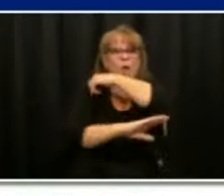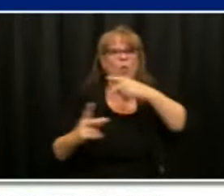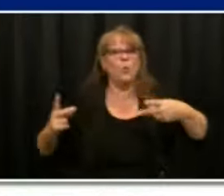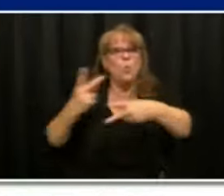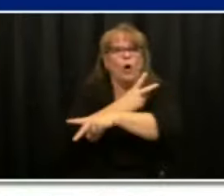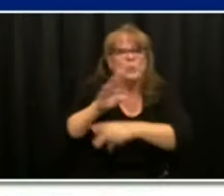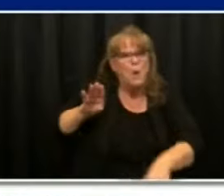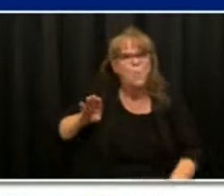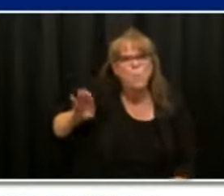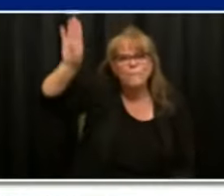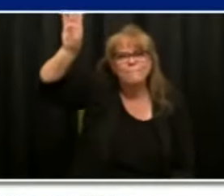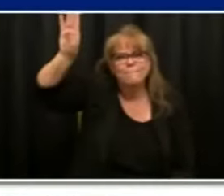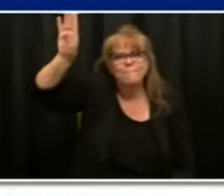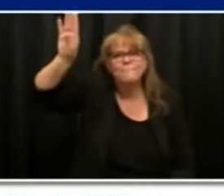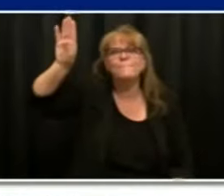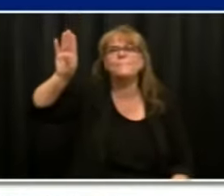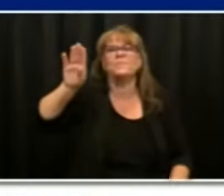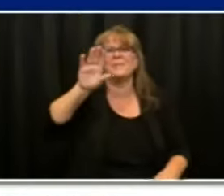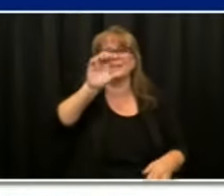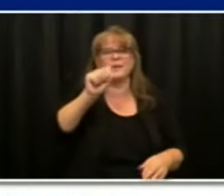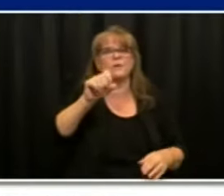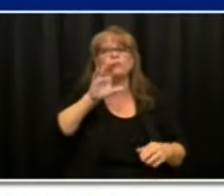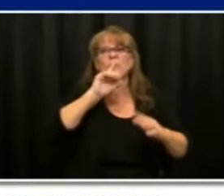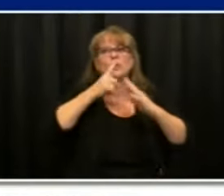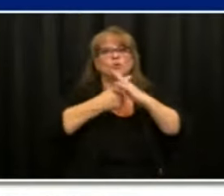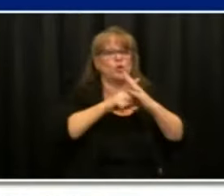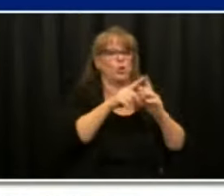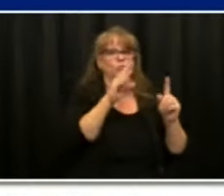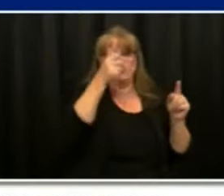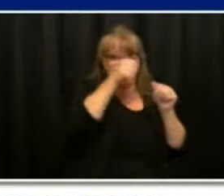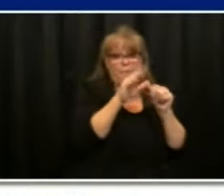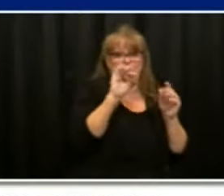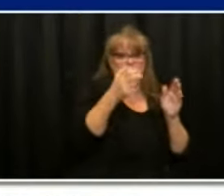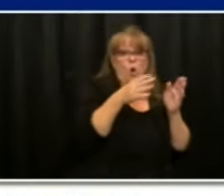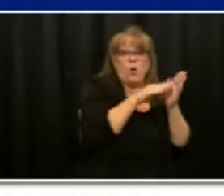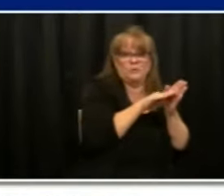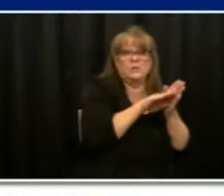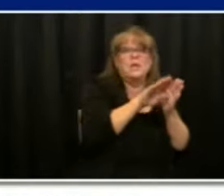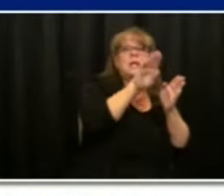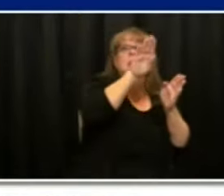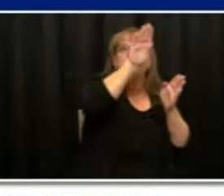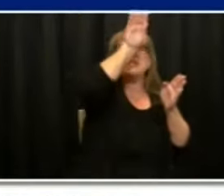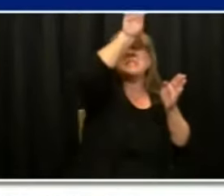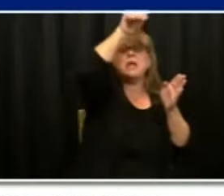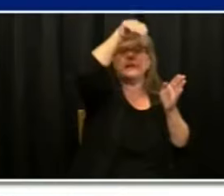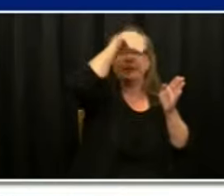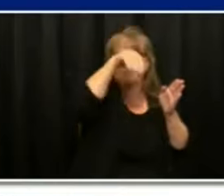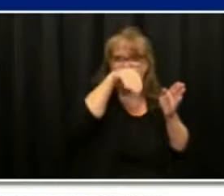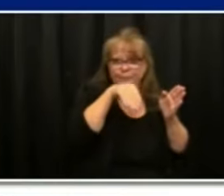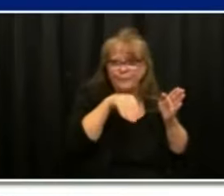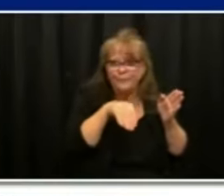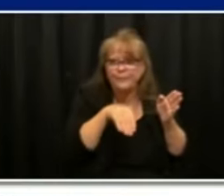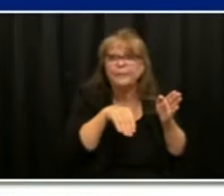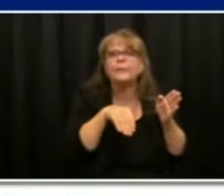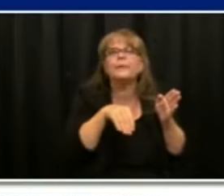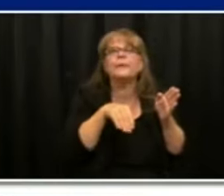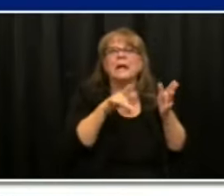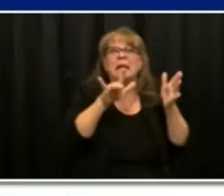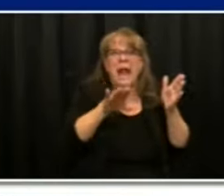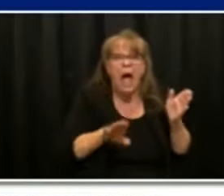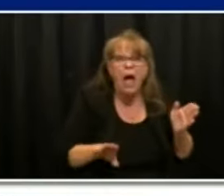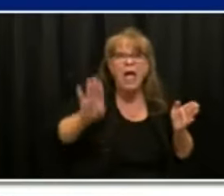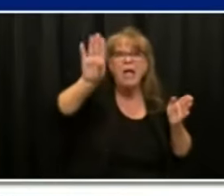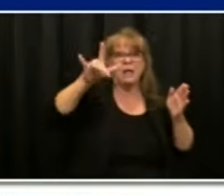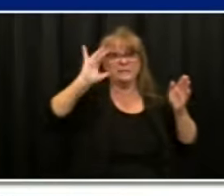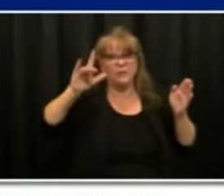beginning of the pandemic. Though keep in mind that because of much greater access to testing right now, we're really capturing many more